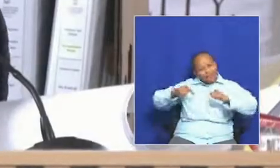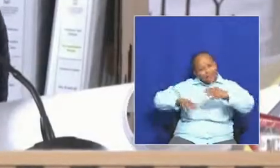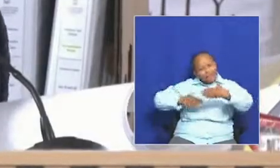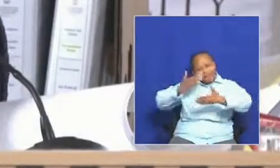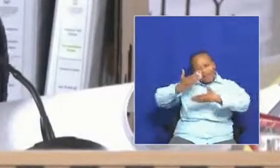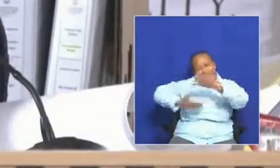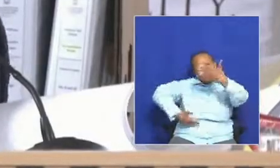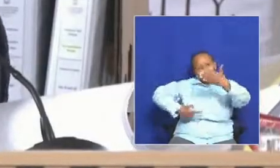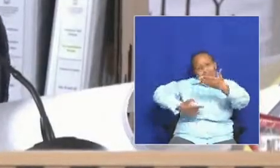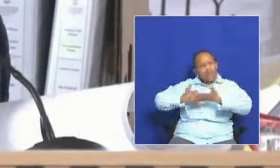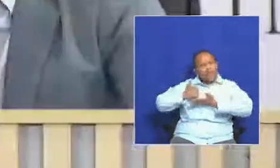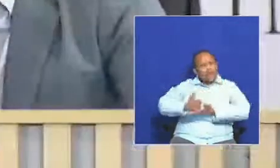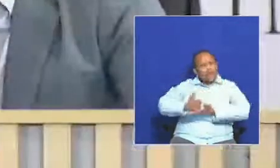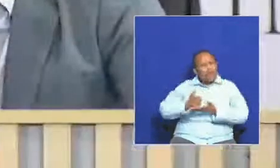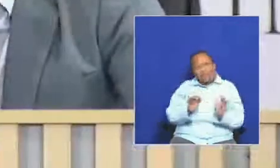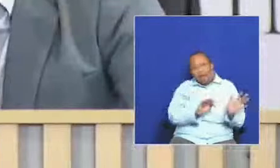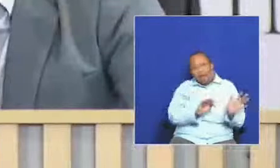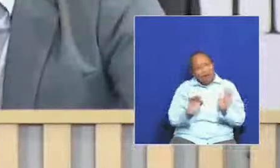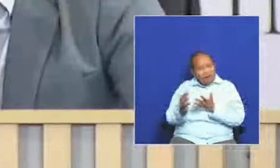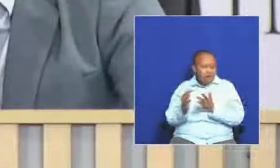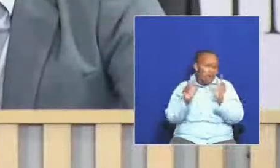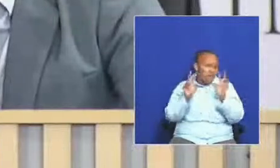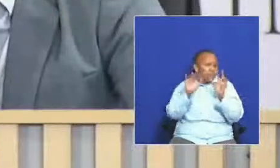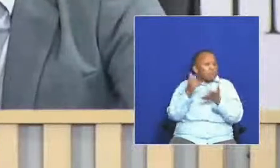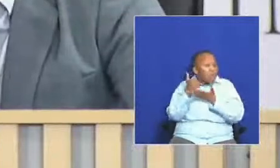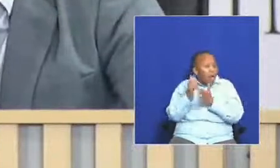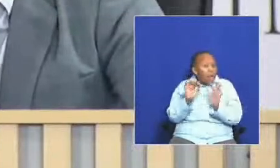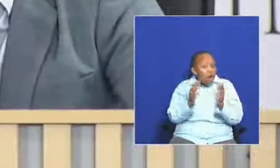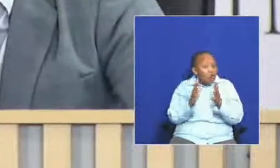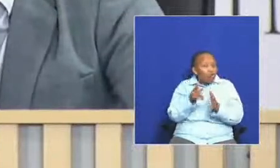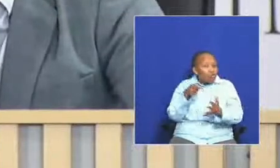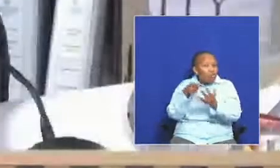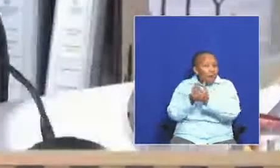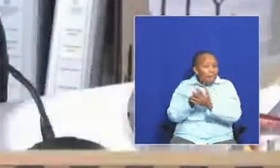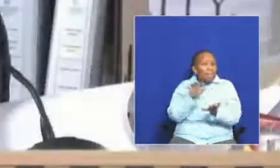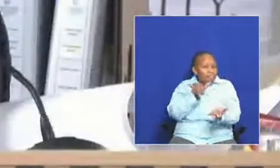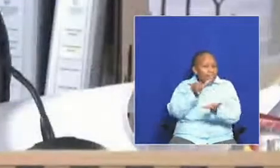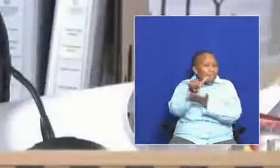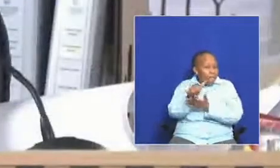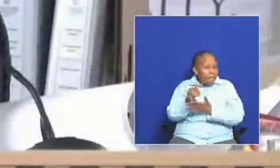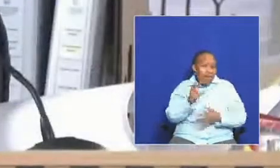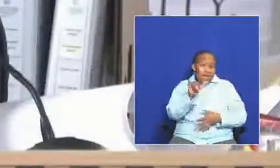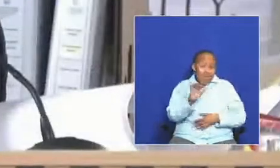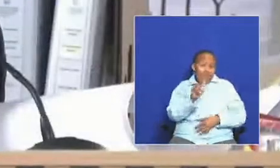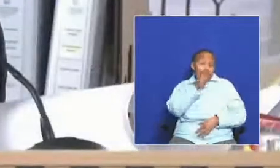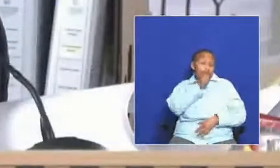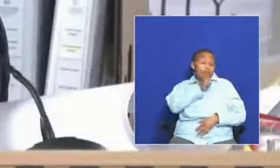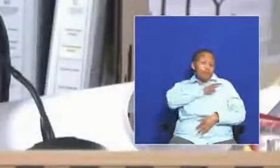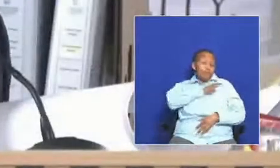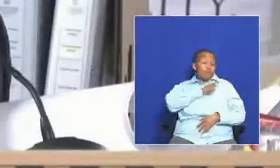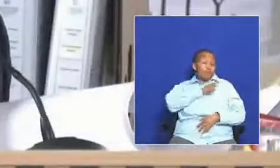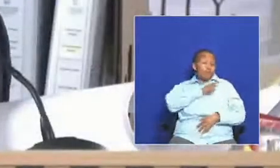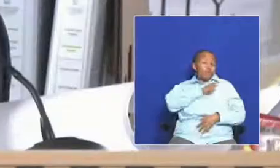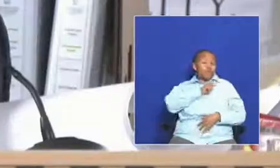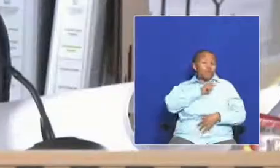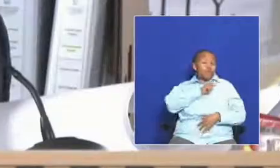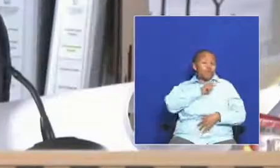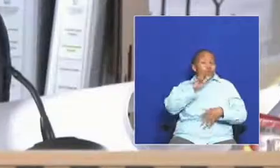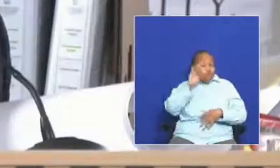following up on purchasing an aircraft? Unless you tell me you were interested in acquiring an aircraft from the same